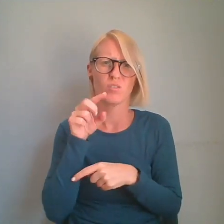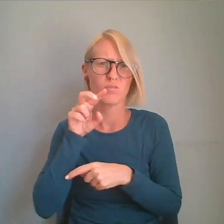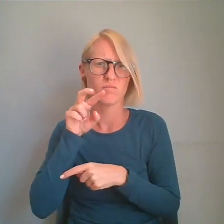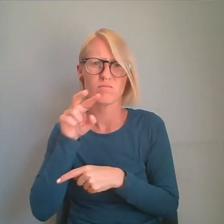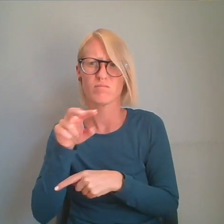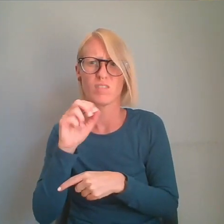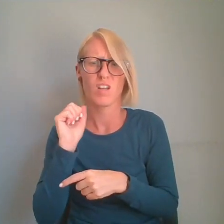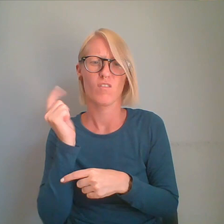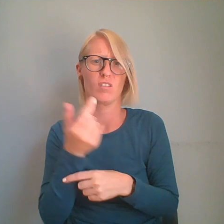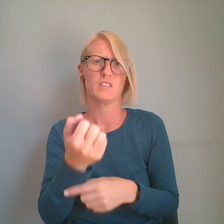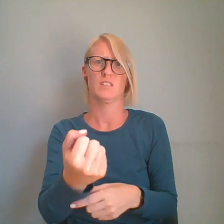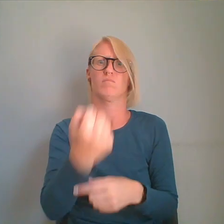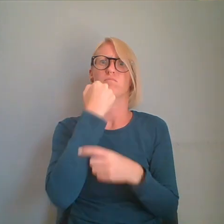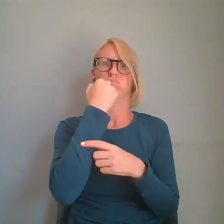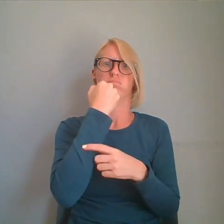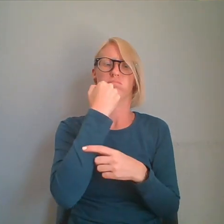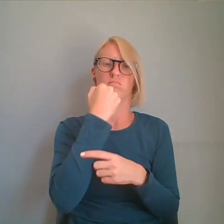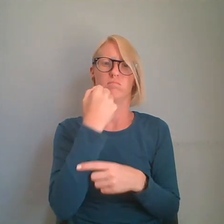sports? No? Okay.